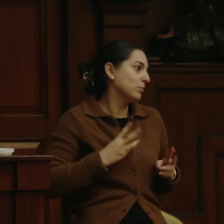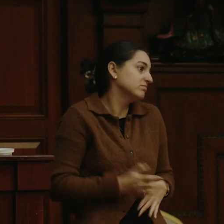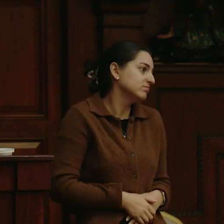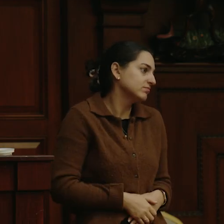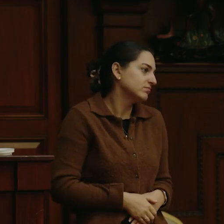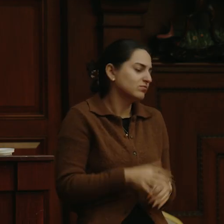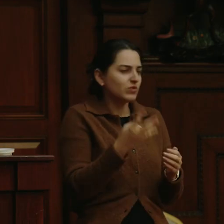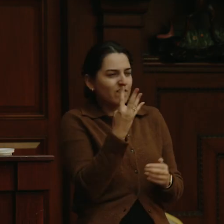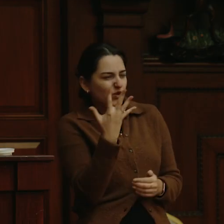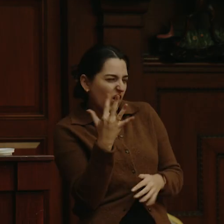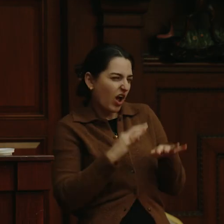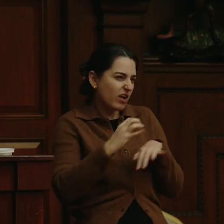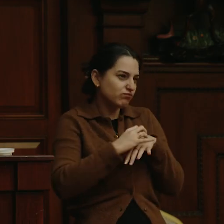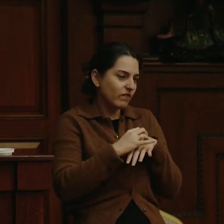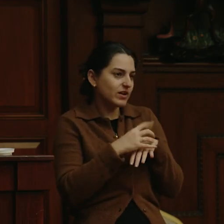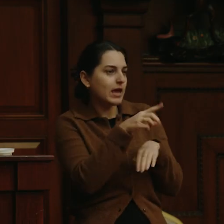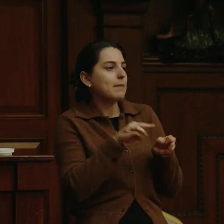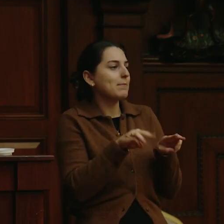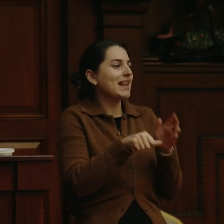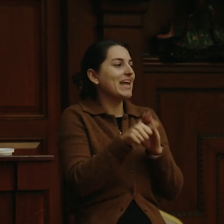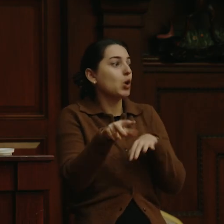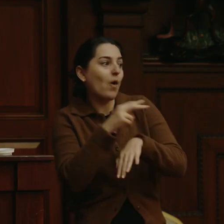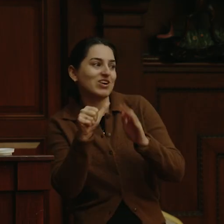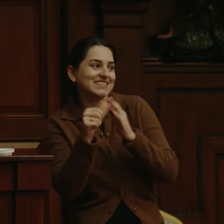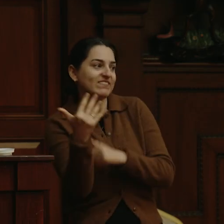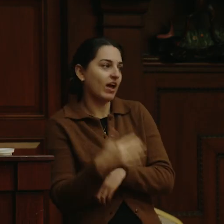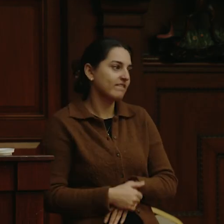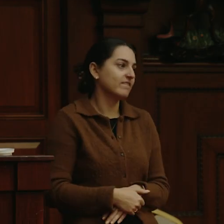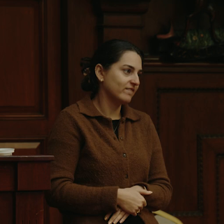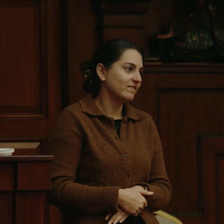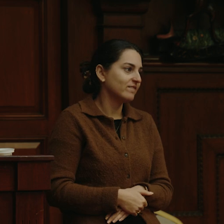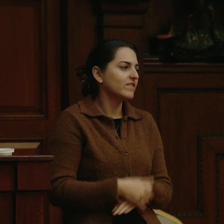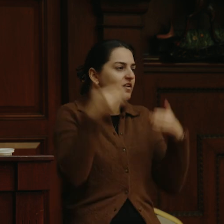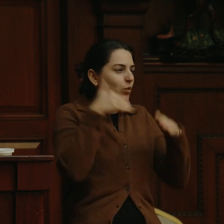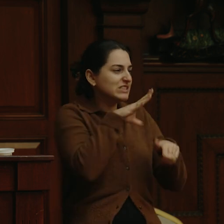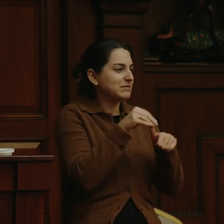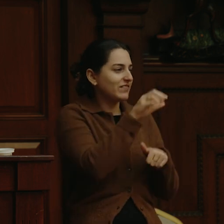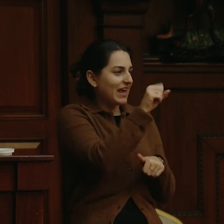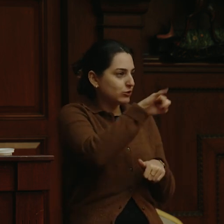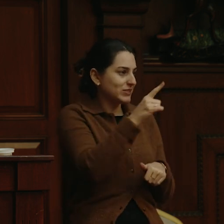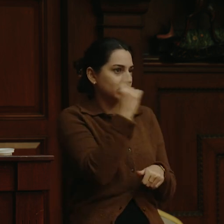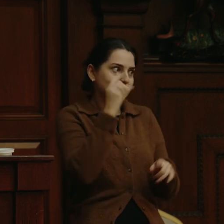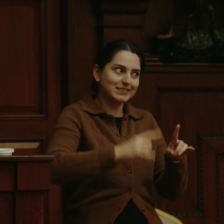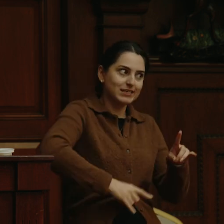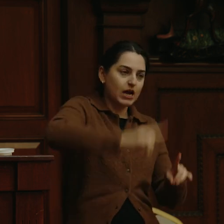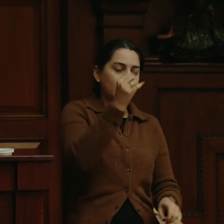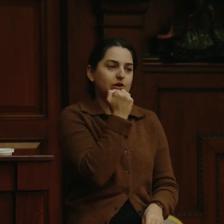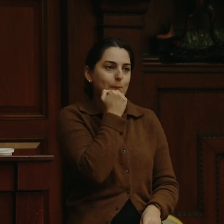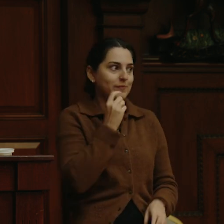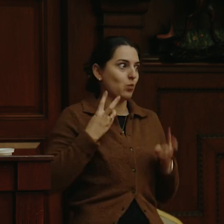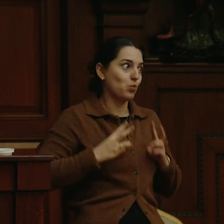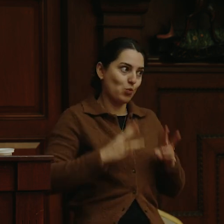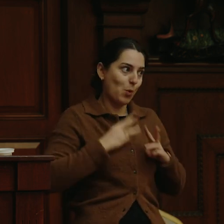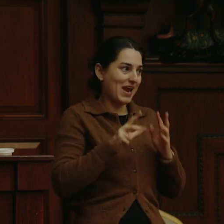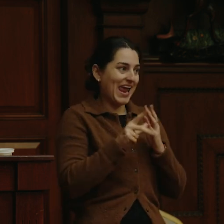and about 45 among people aged 65 and over. When you looked specifically at Sjögren's, we saw a much higher proportion of